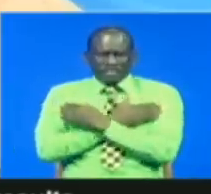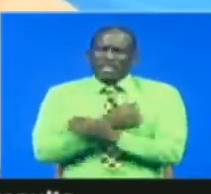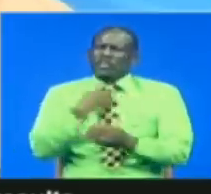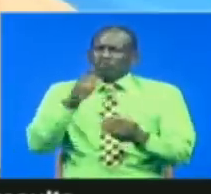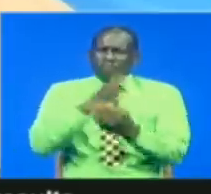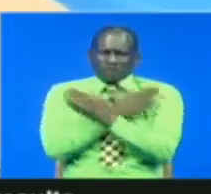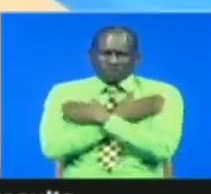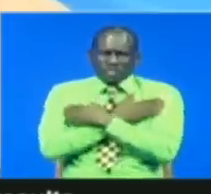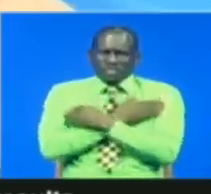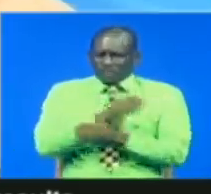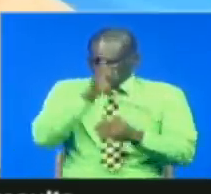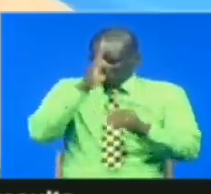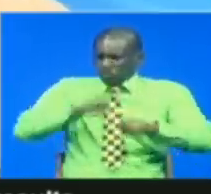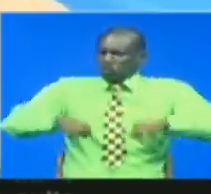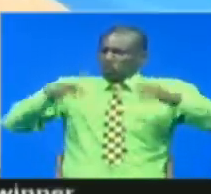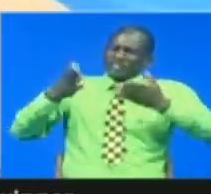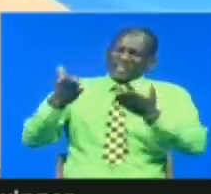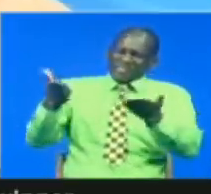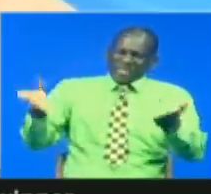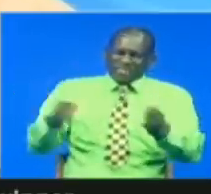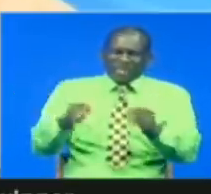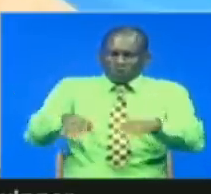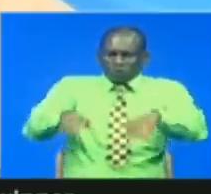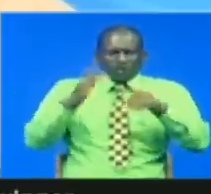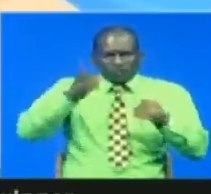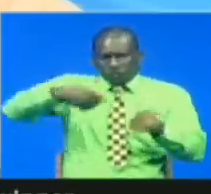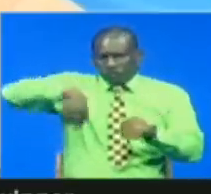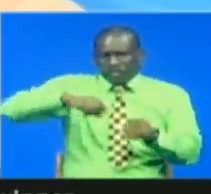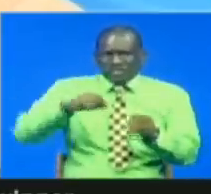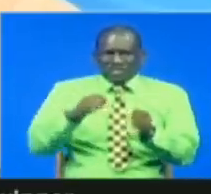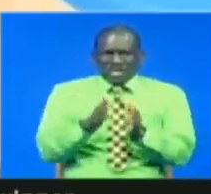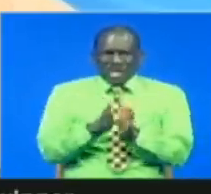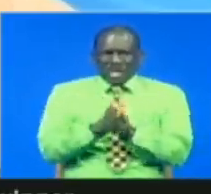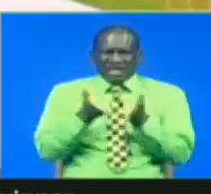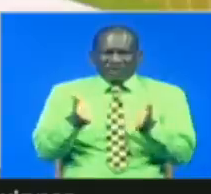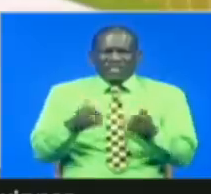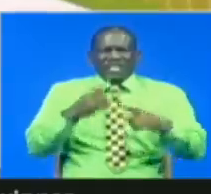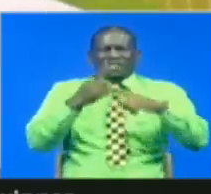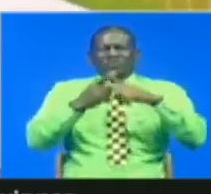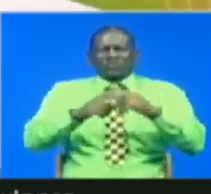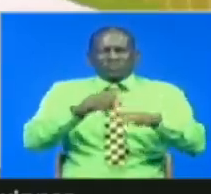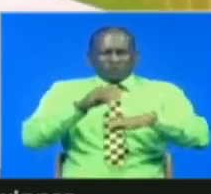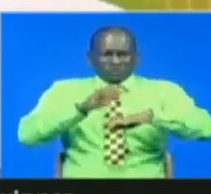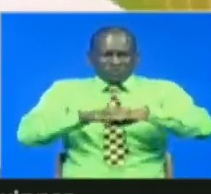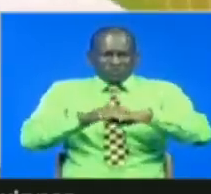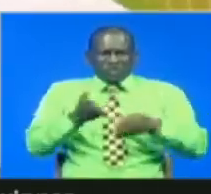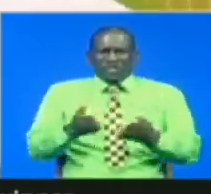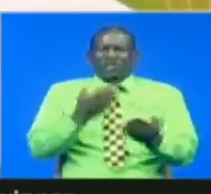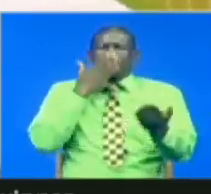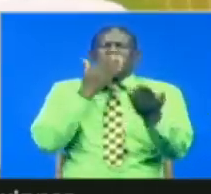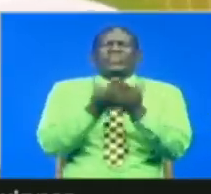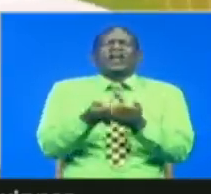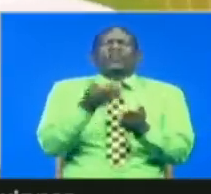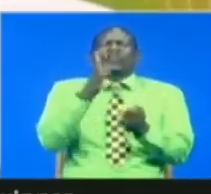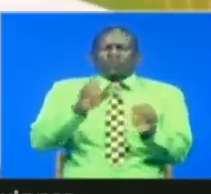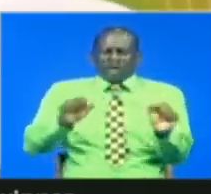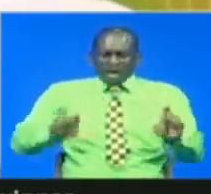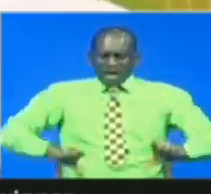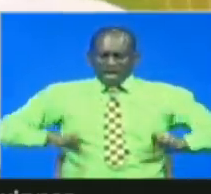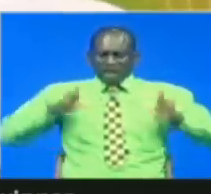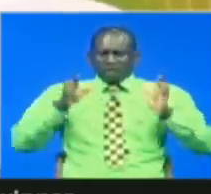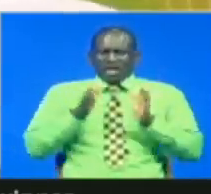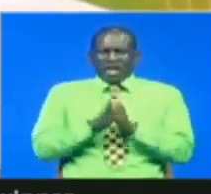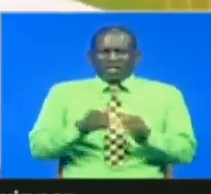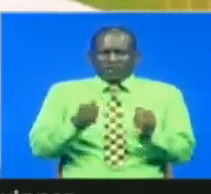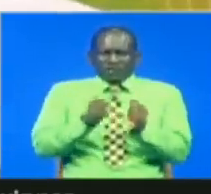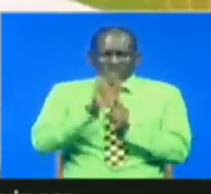the officers are out here for us, and it was a positive feeling. We thank God that we came out alive, and probably for a